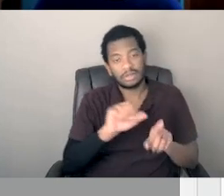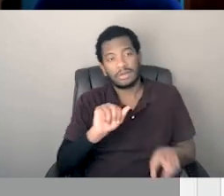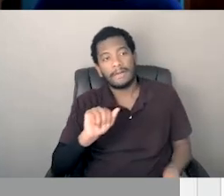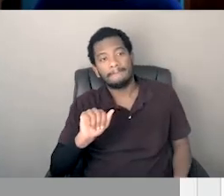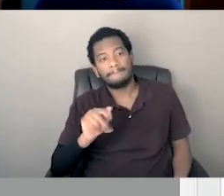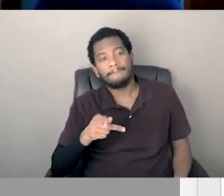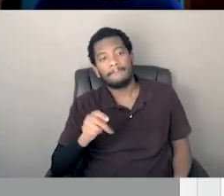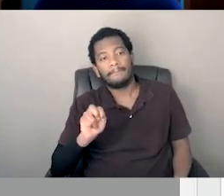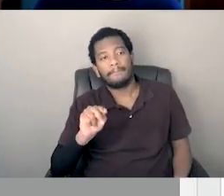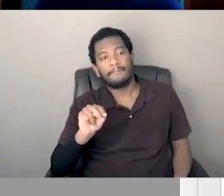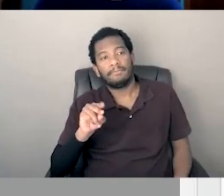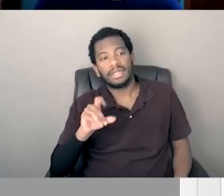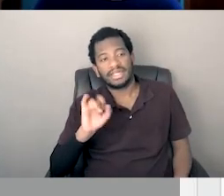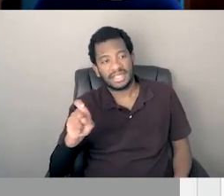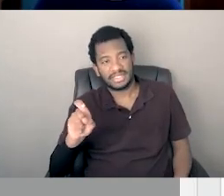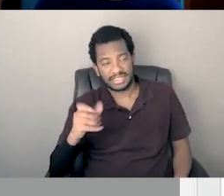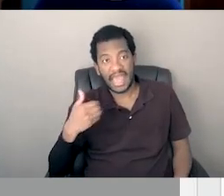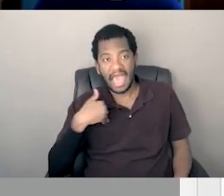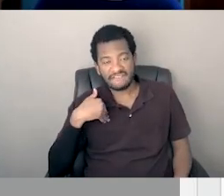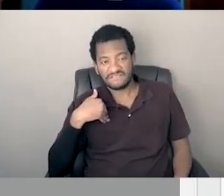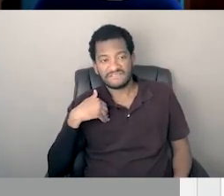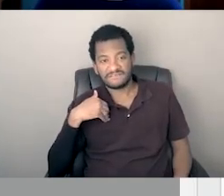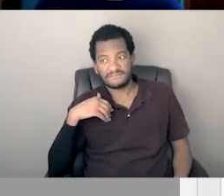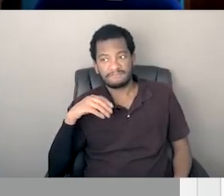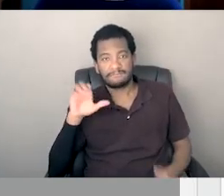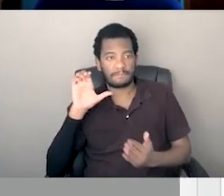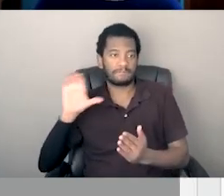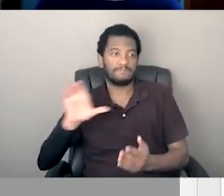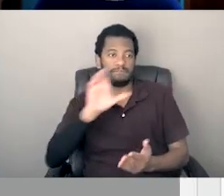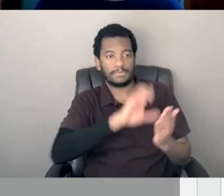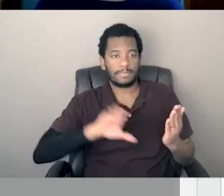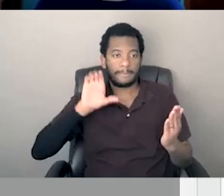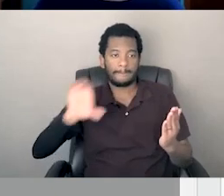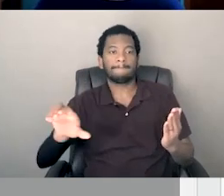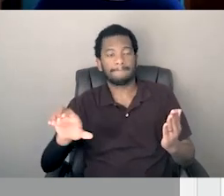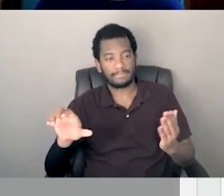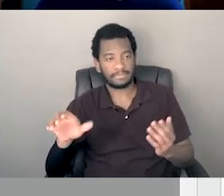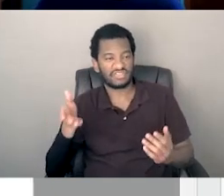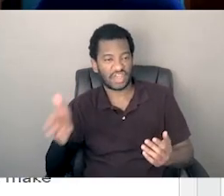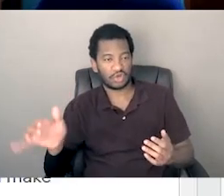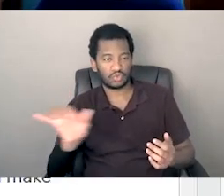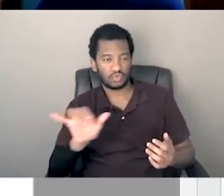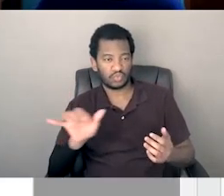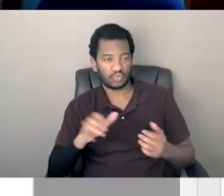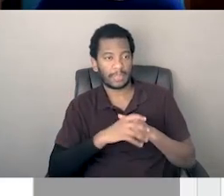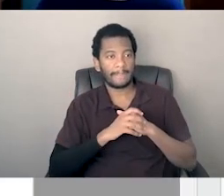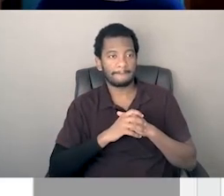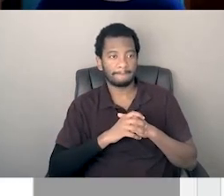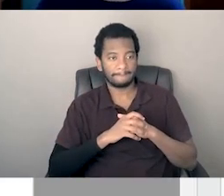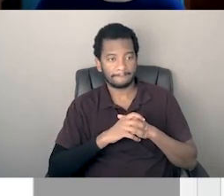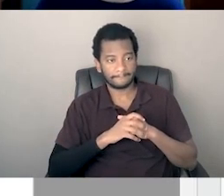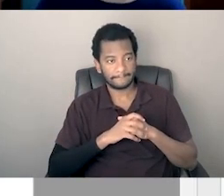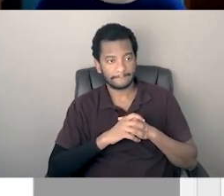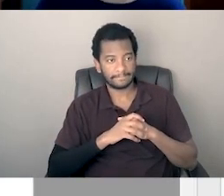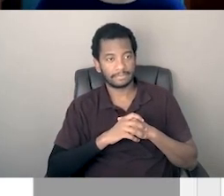the questions that are in the toolkit are in this appendix, and it all links to each section, to each principle, for